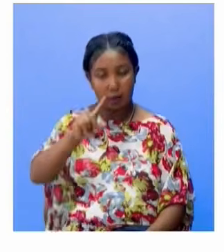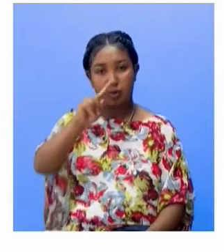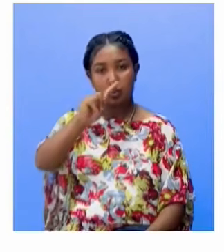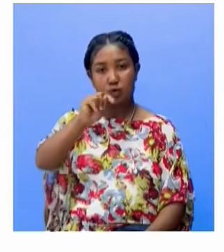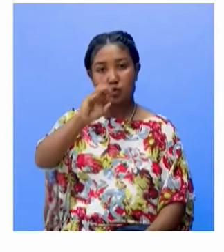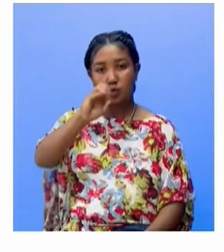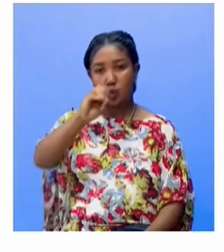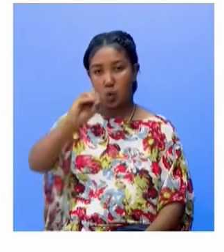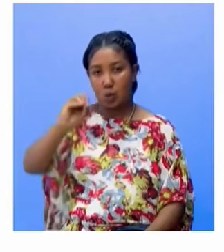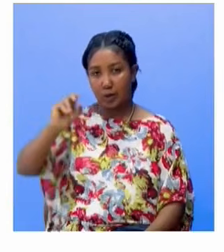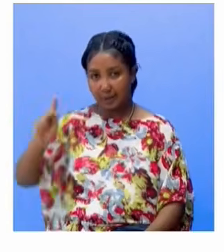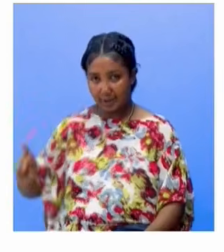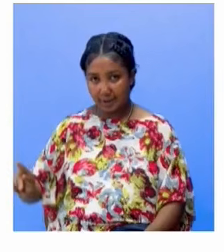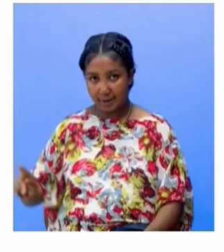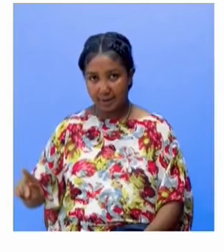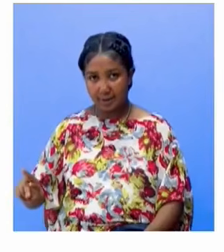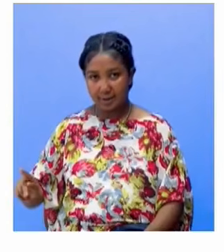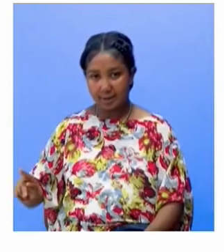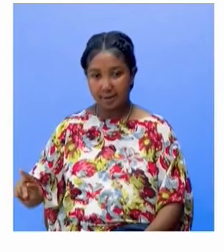the